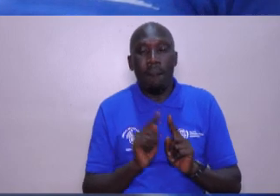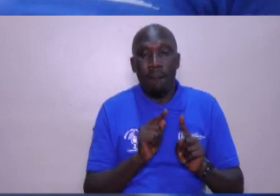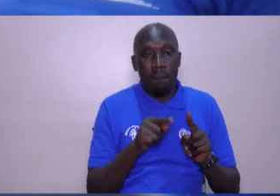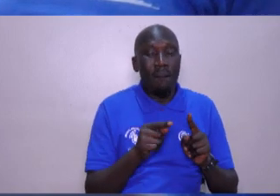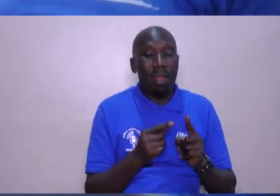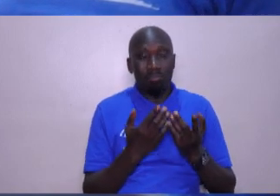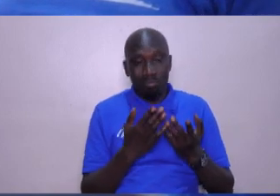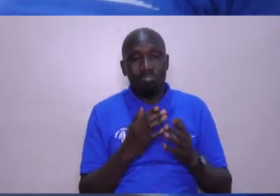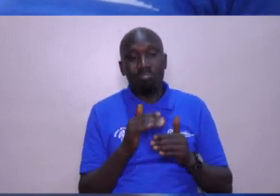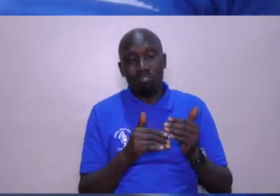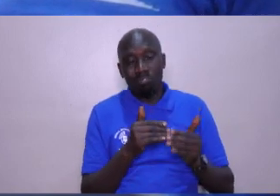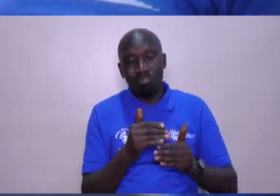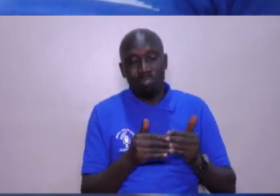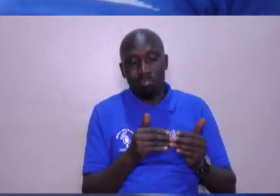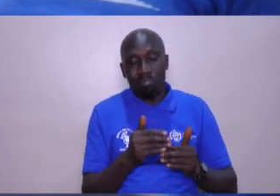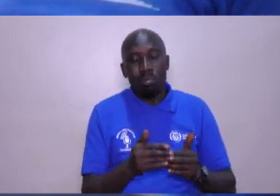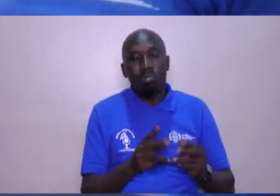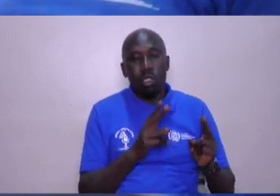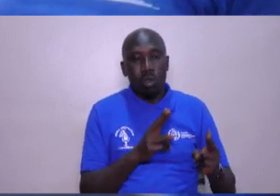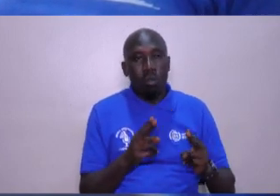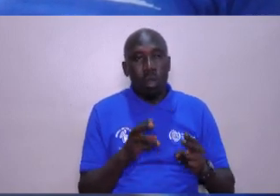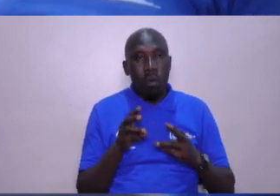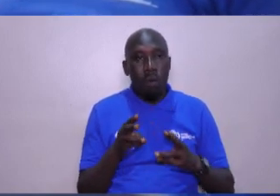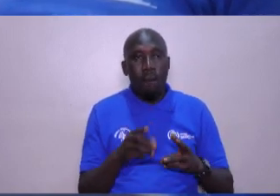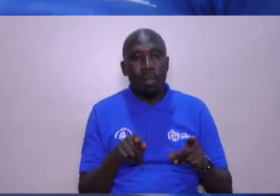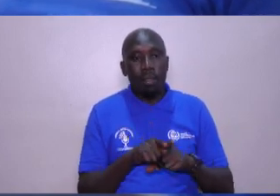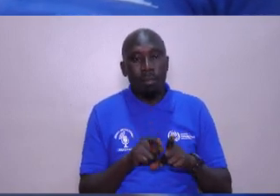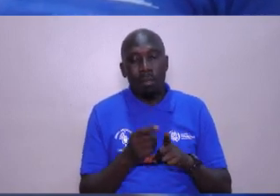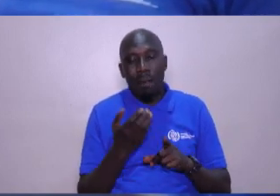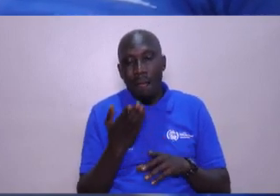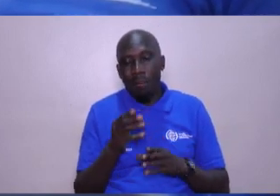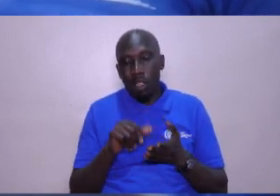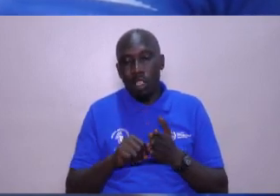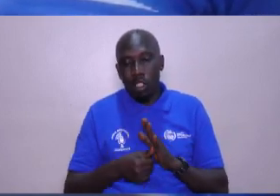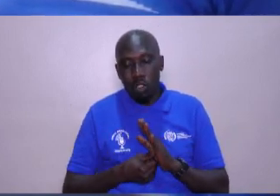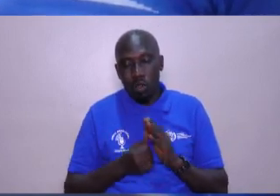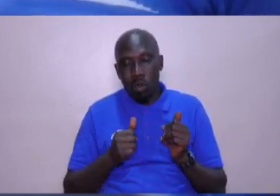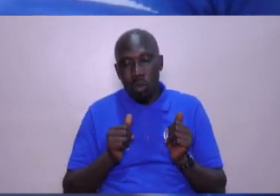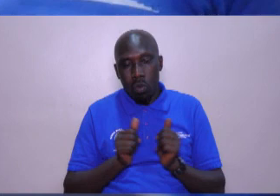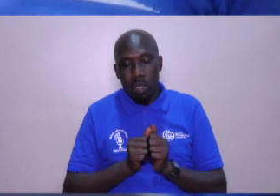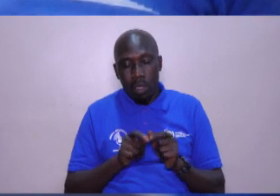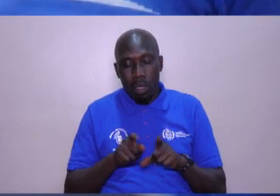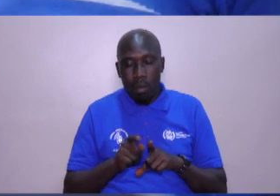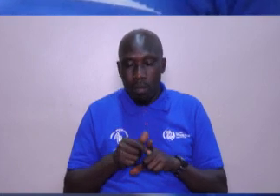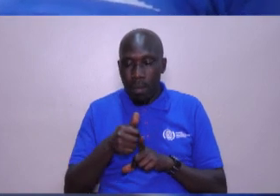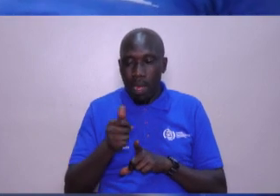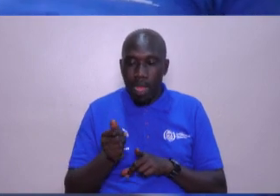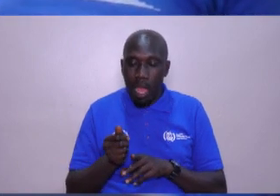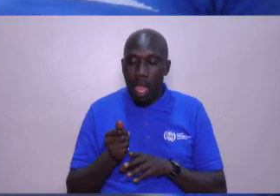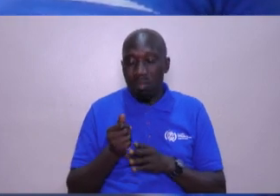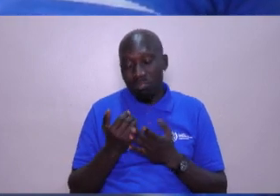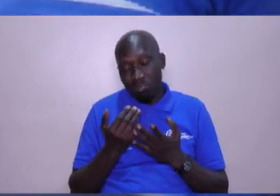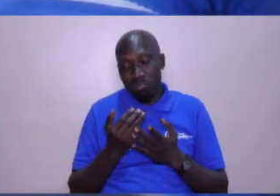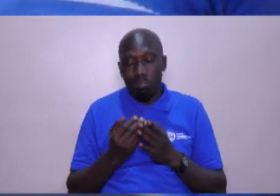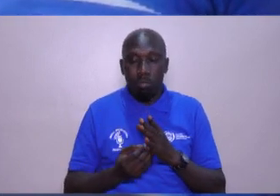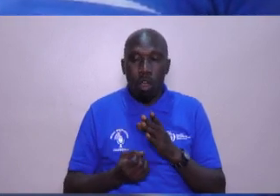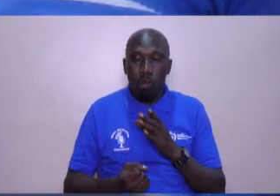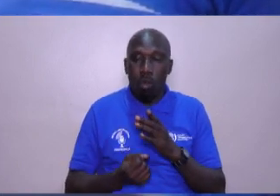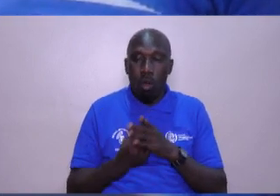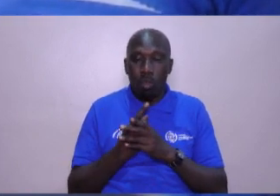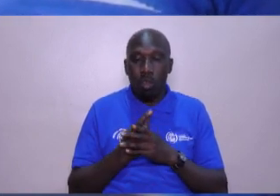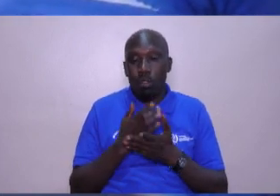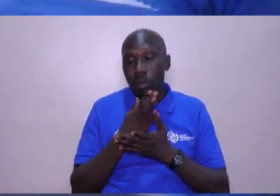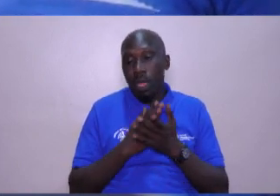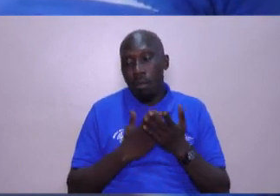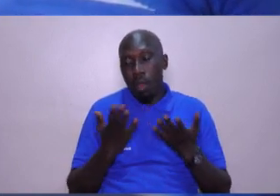flow normally. Then they want to have issues, maybe we put an option somewhere to listen. Maybe.